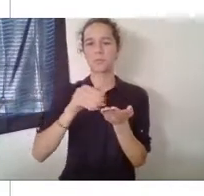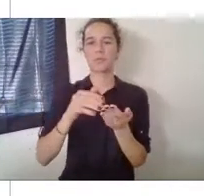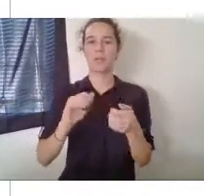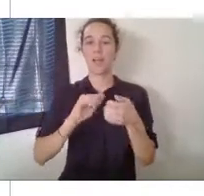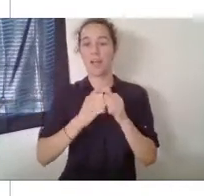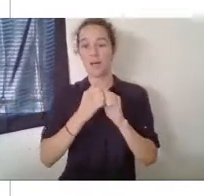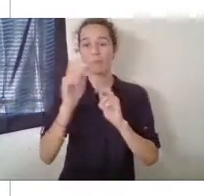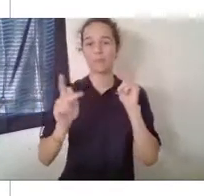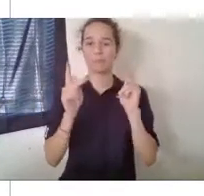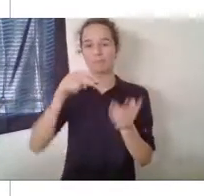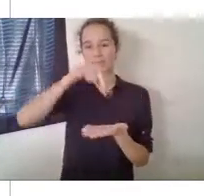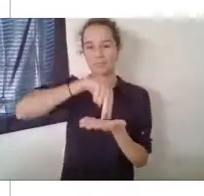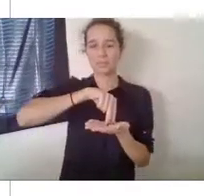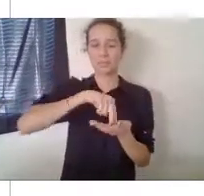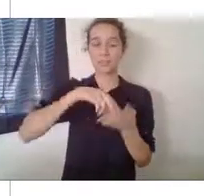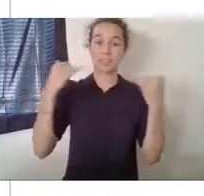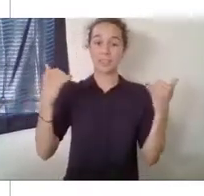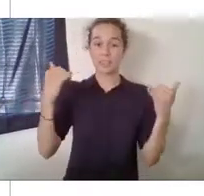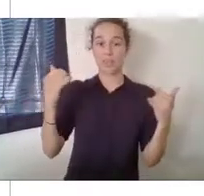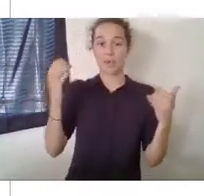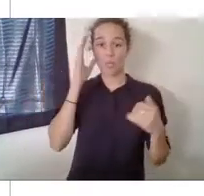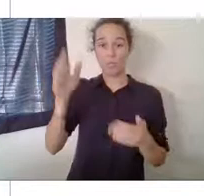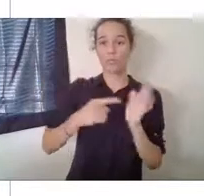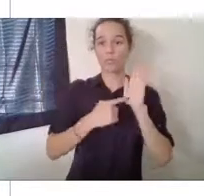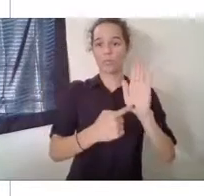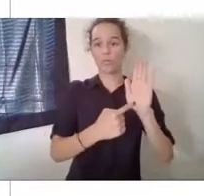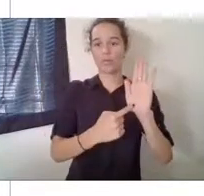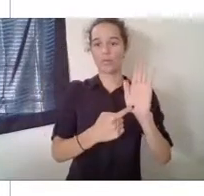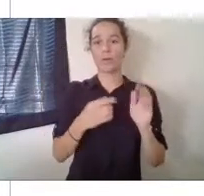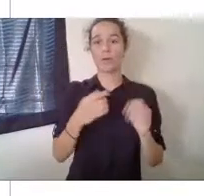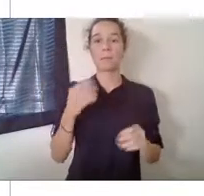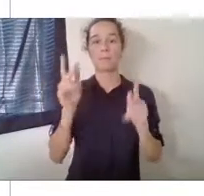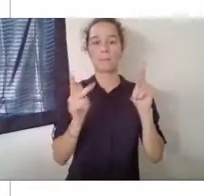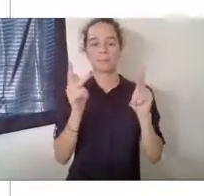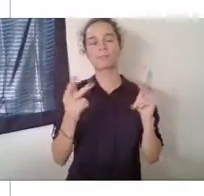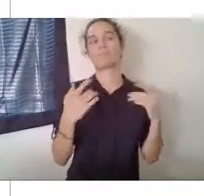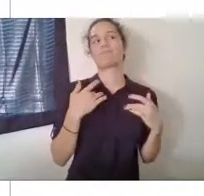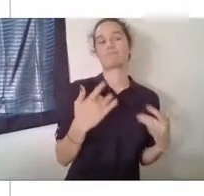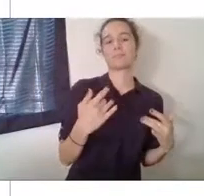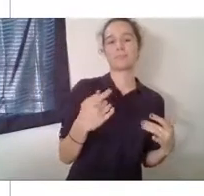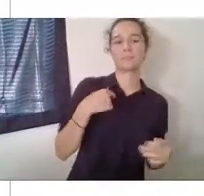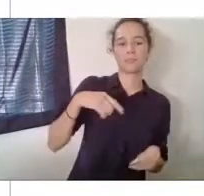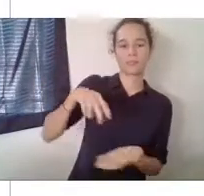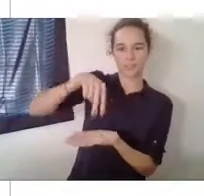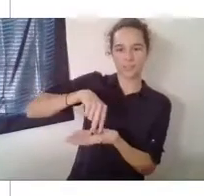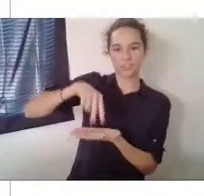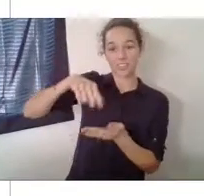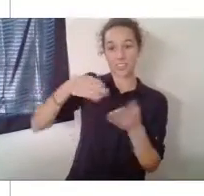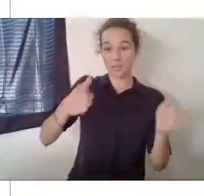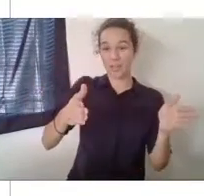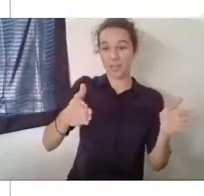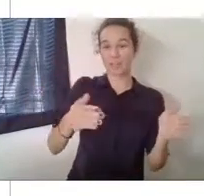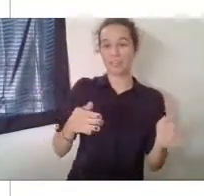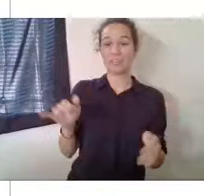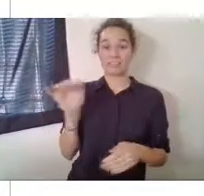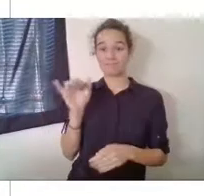And the first one is hands in your pockets. This comes off as nonchalant, your shoulders tend to roll forwards,